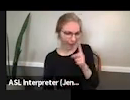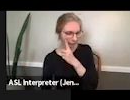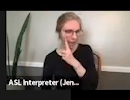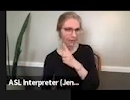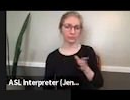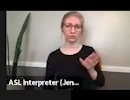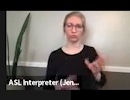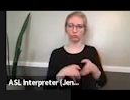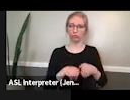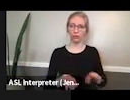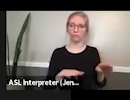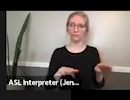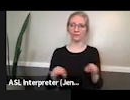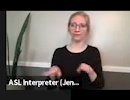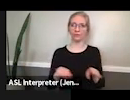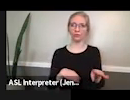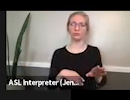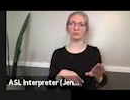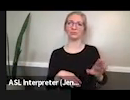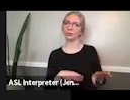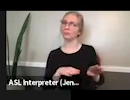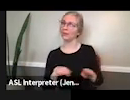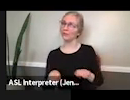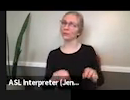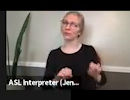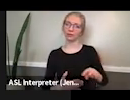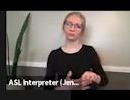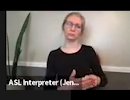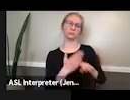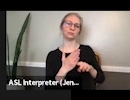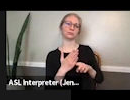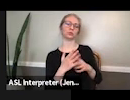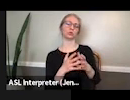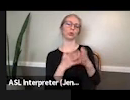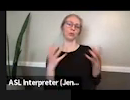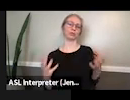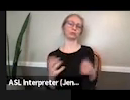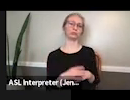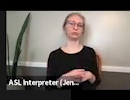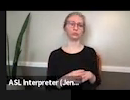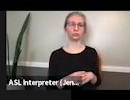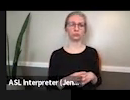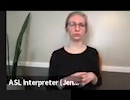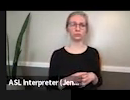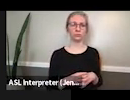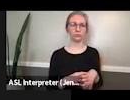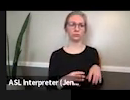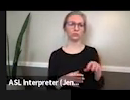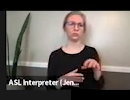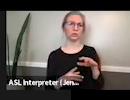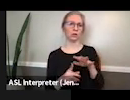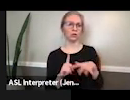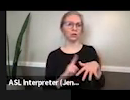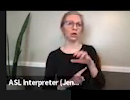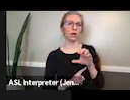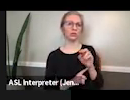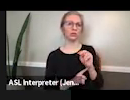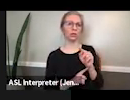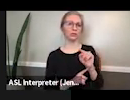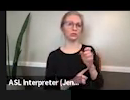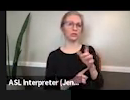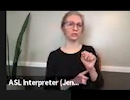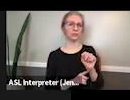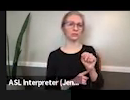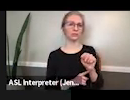behaviors. Kids' behaviors can tell us so much. And look at the context, multiple contexts.